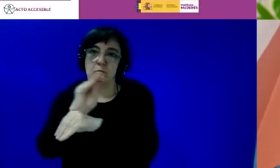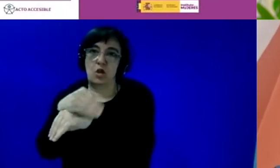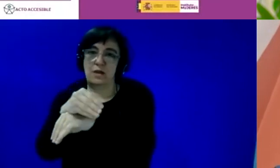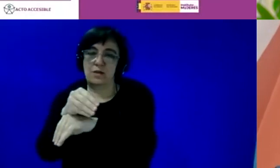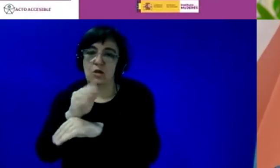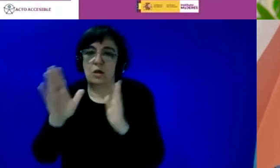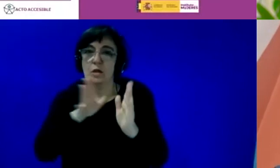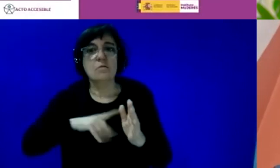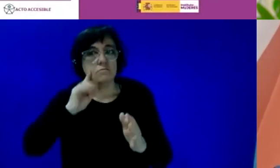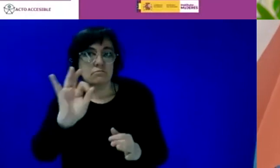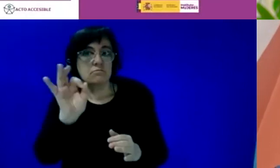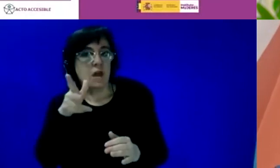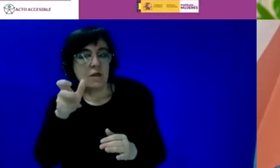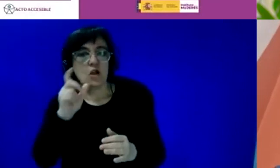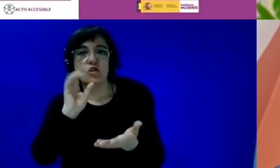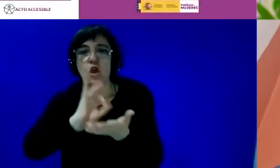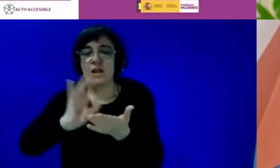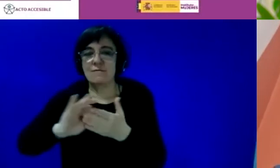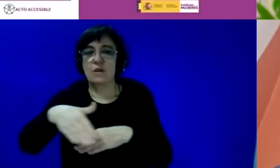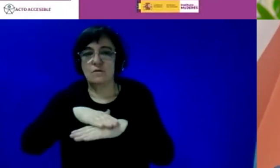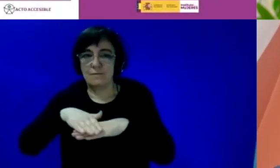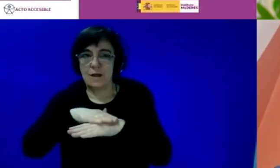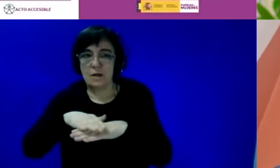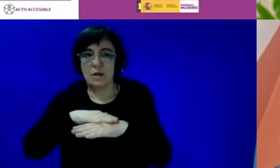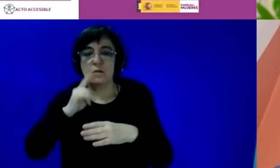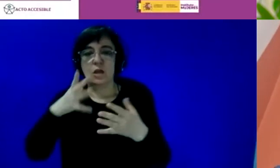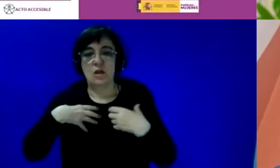Of course, they will also have